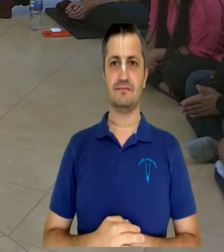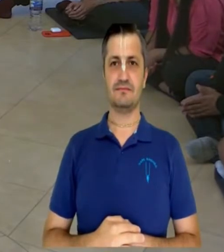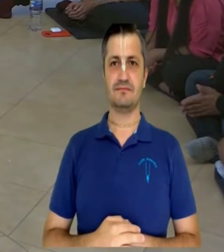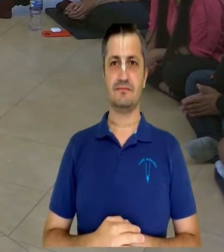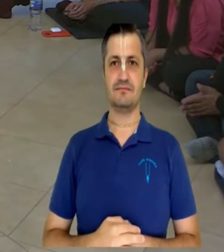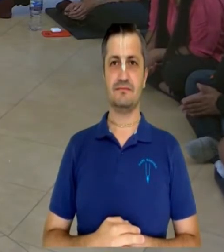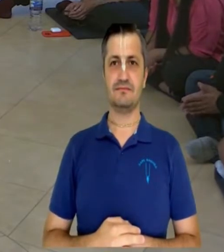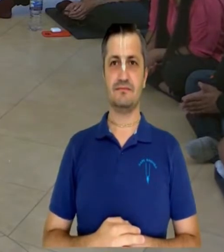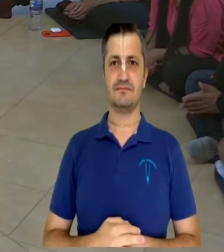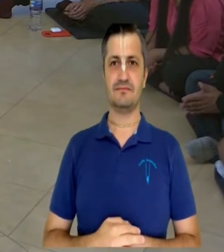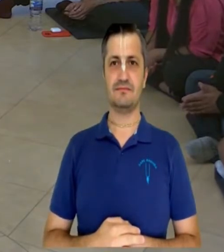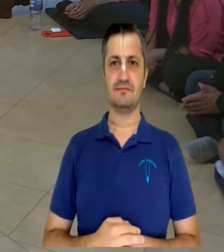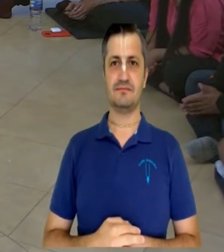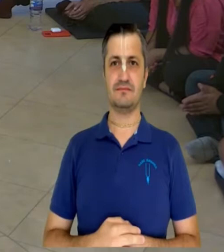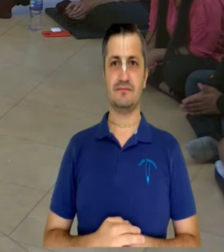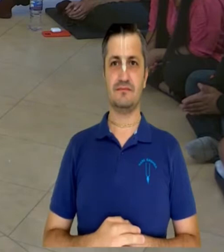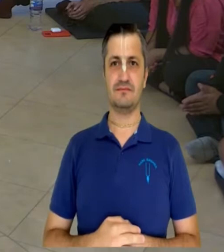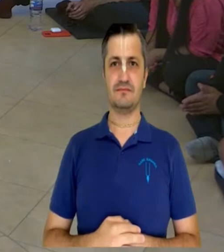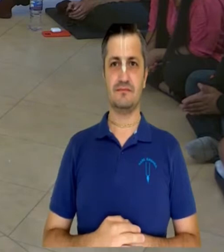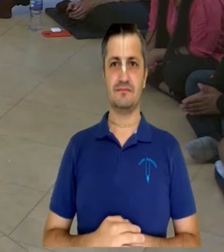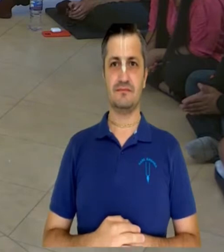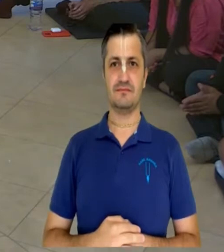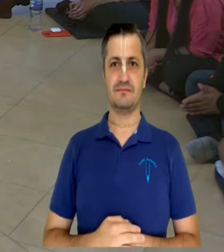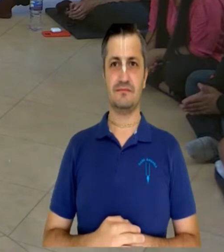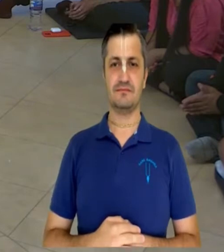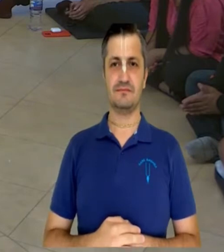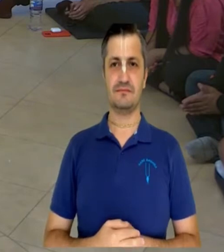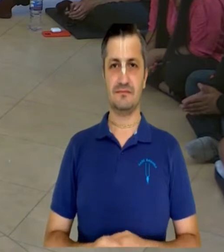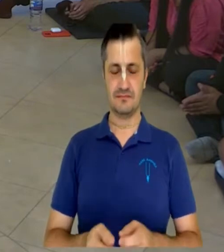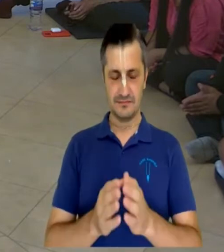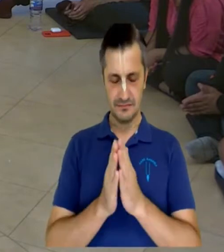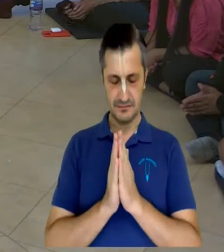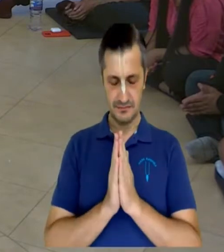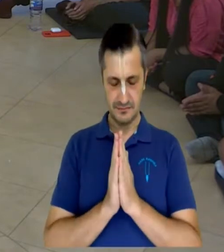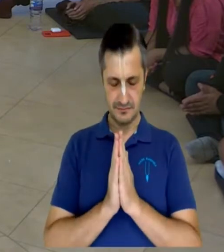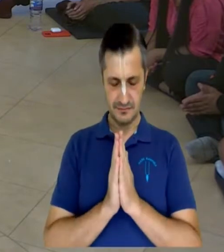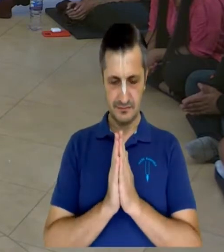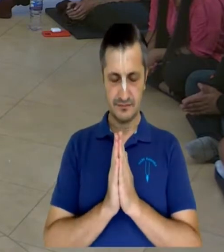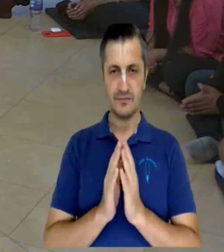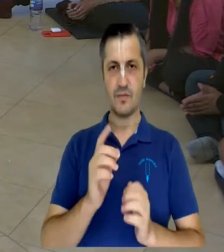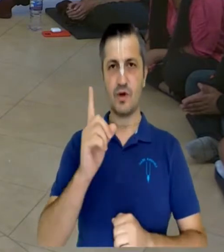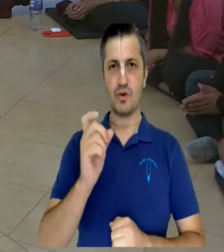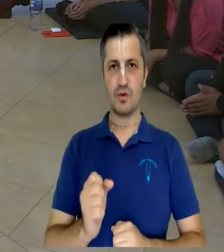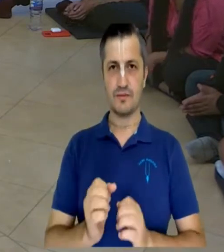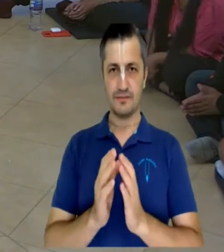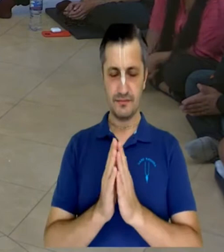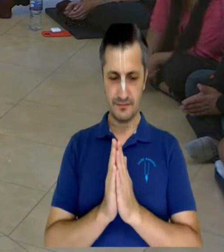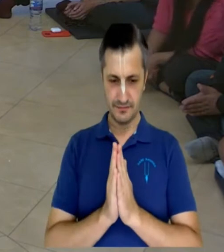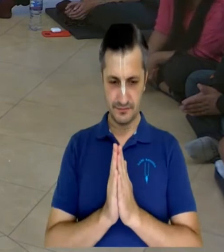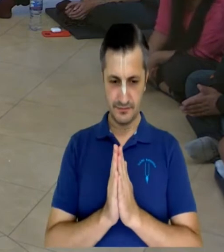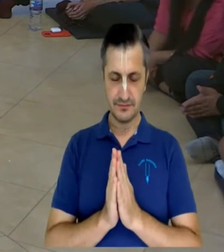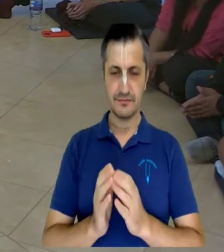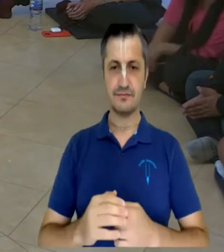Mukam karati vachalam pangom langate girim yat kripatamaham bande Shri Gurun Vinatarinam Paramananda Madhvam